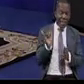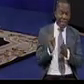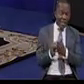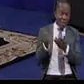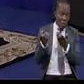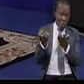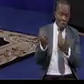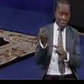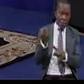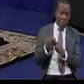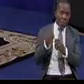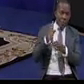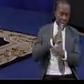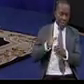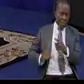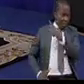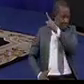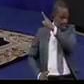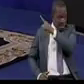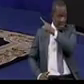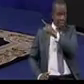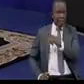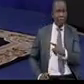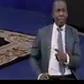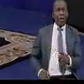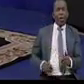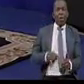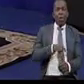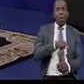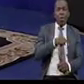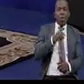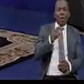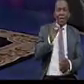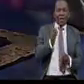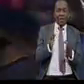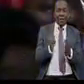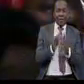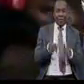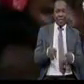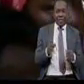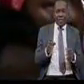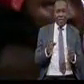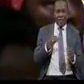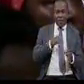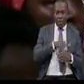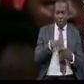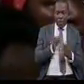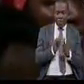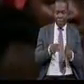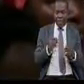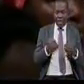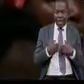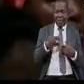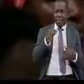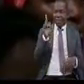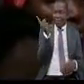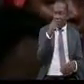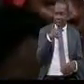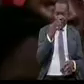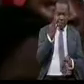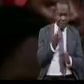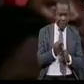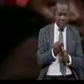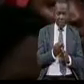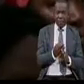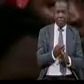when they fix it in, it's fake. It does not work. Your faith will work. Yeah. And it says, who